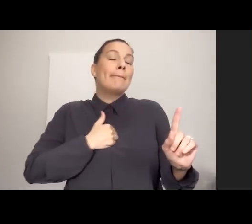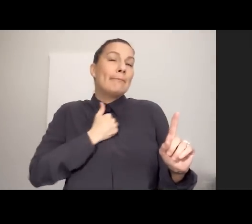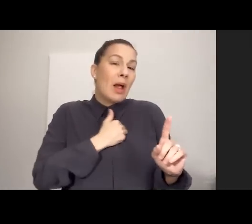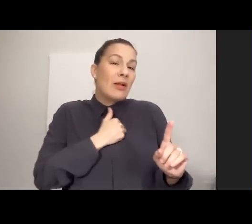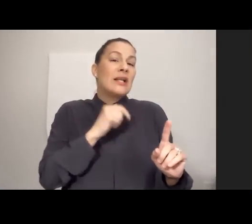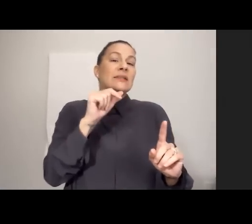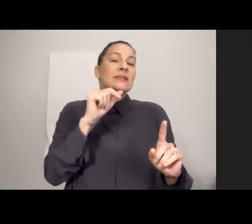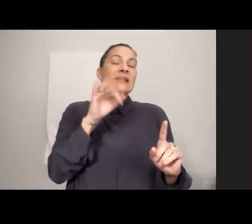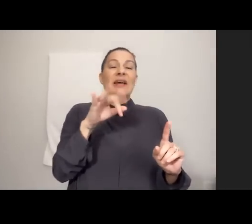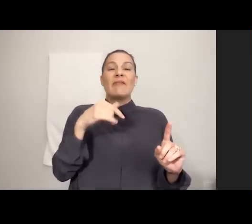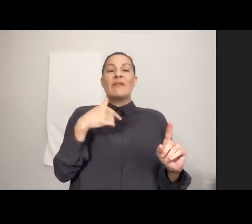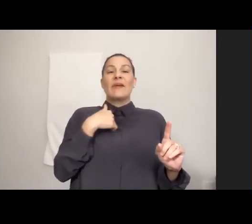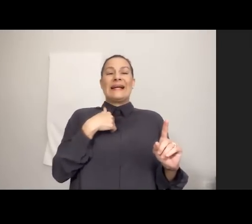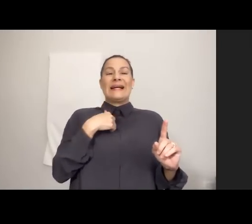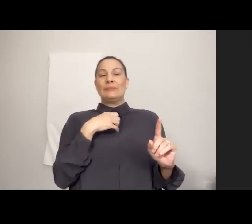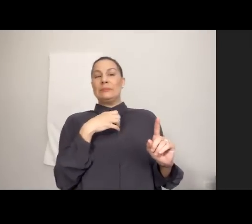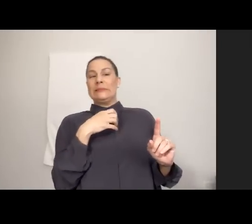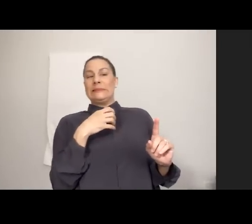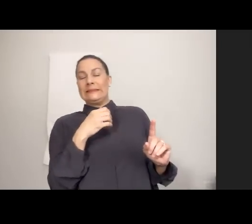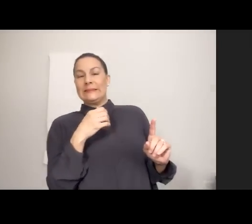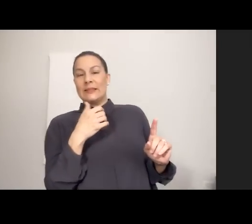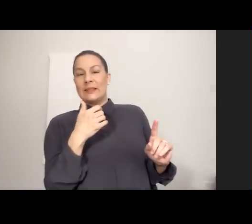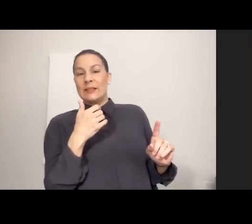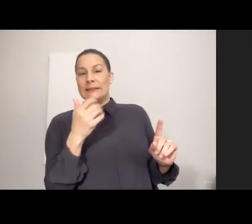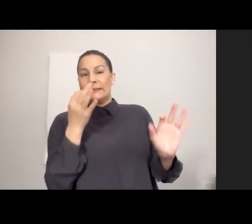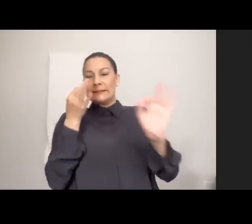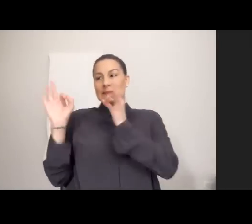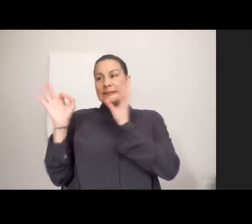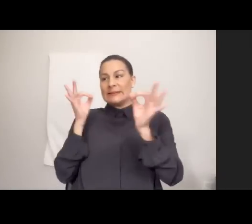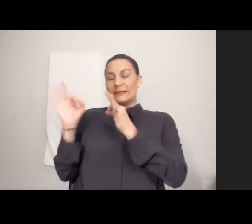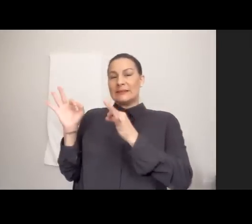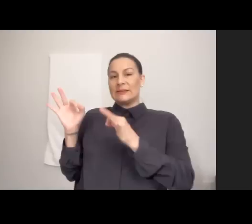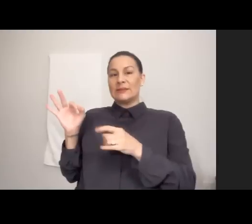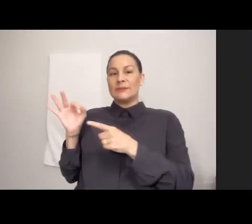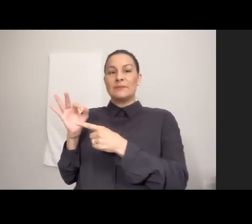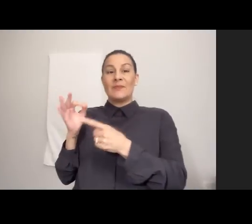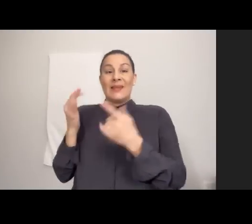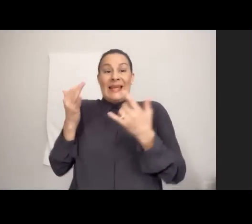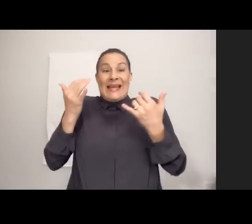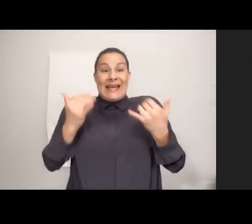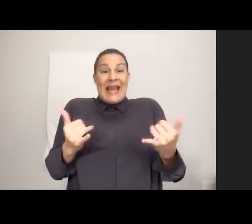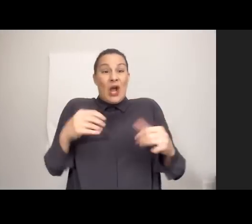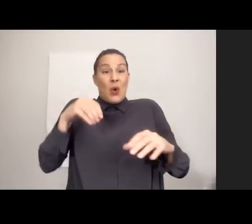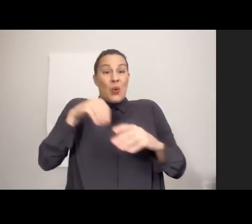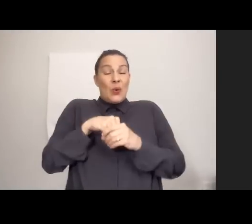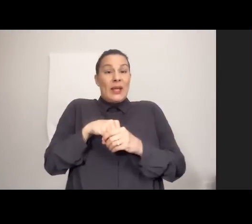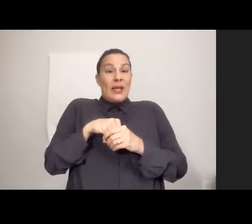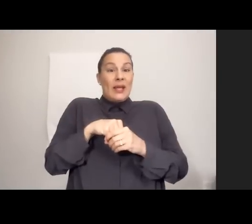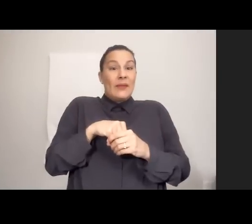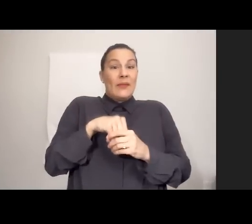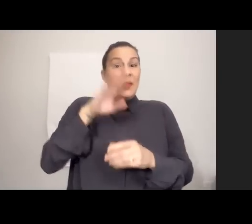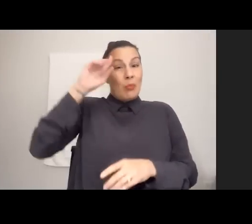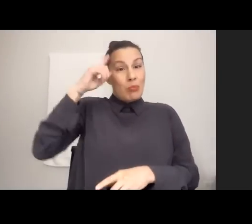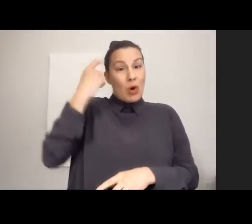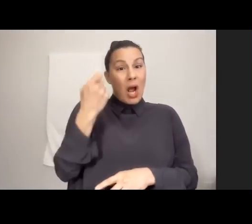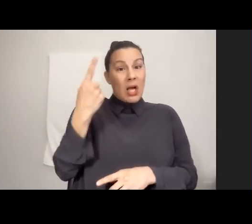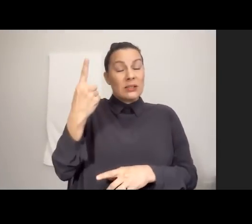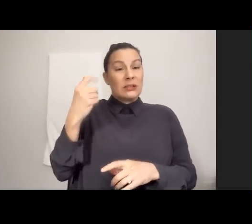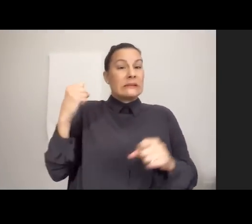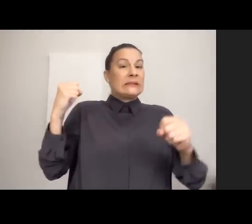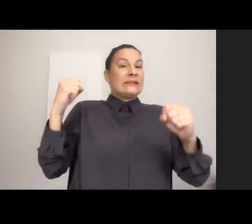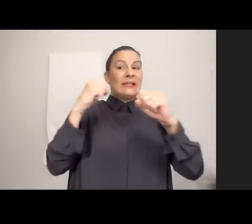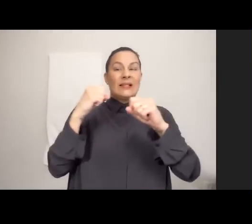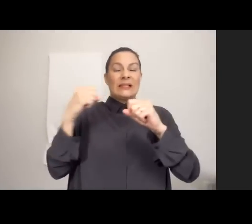the Bronx. They're currently looting and breaking down things in my area, my personal around area. The corner from us, they